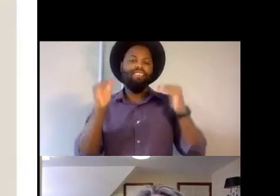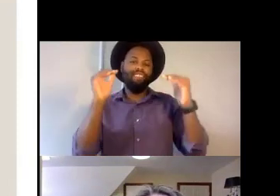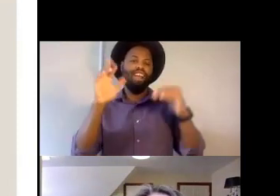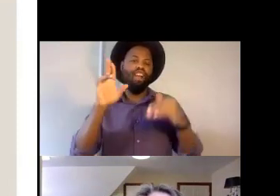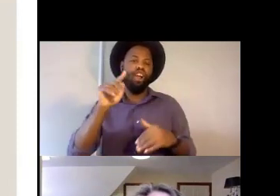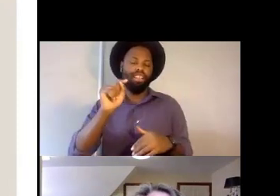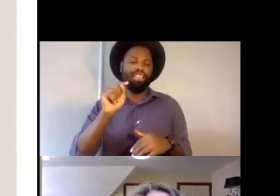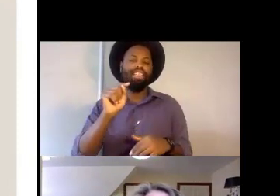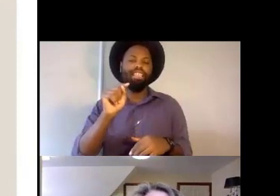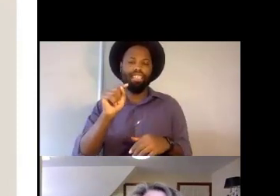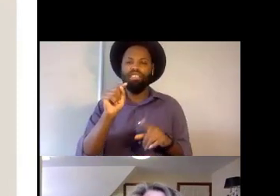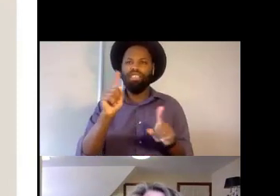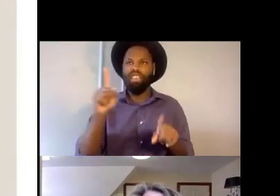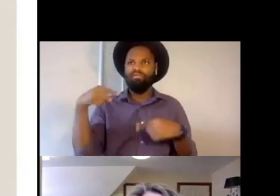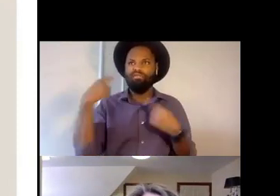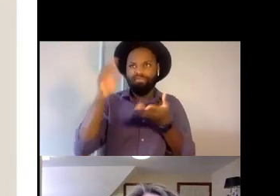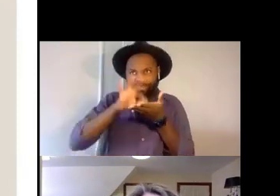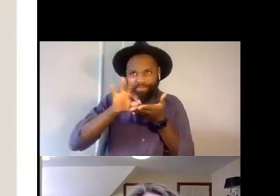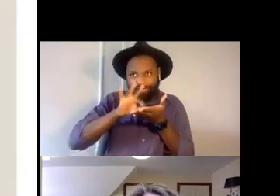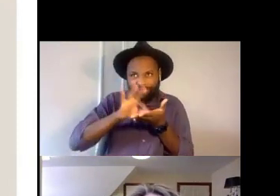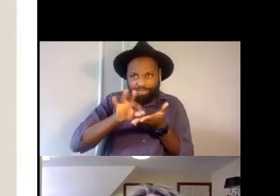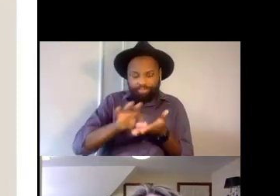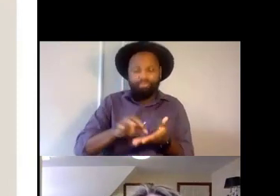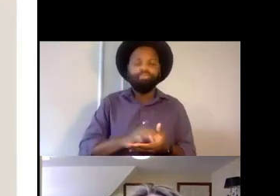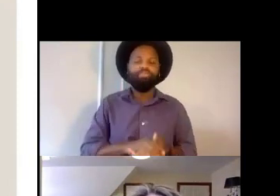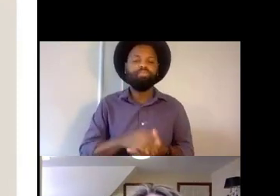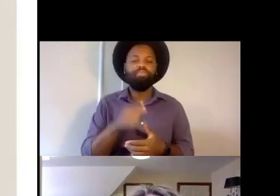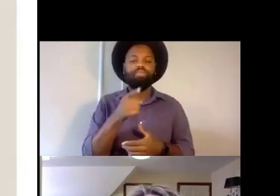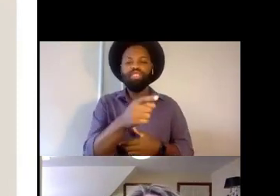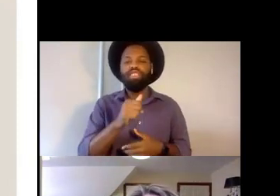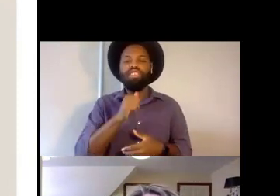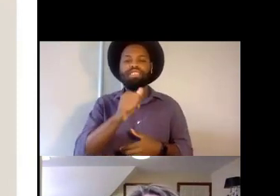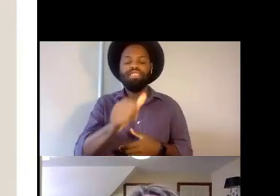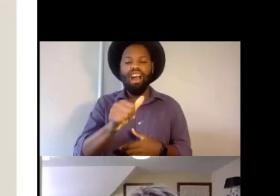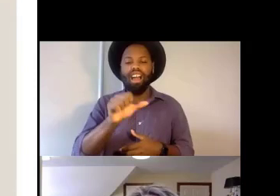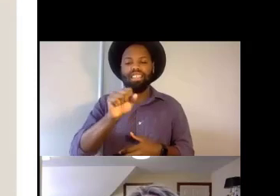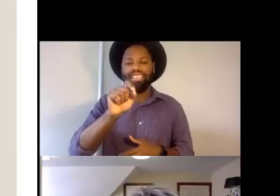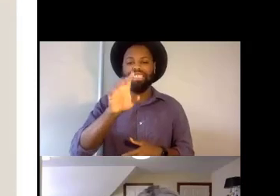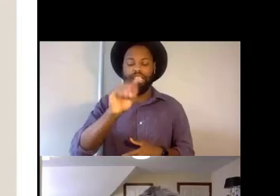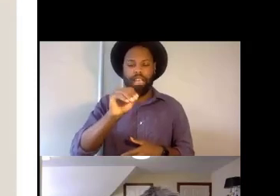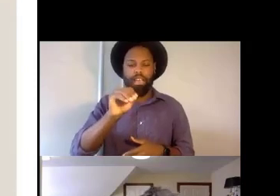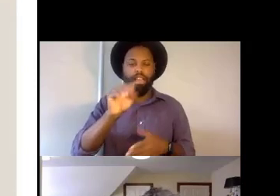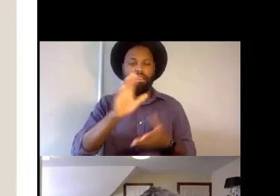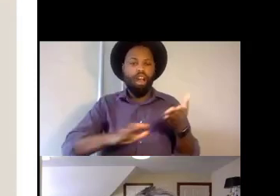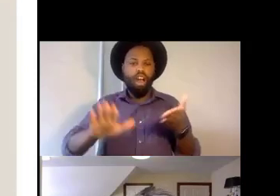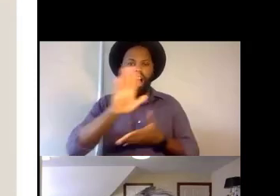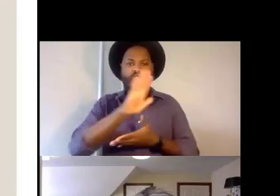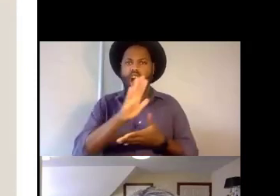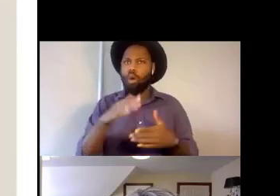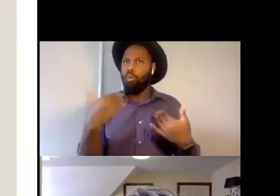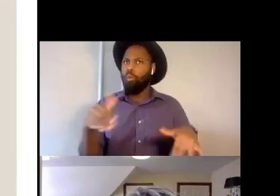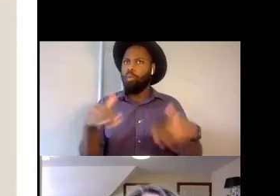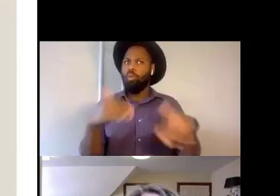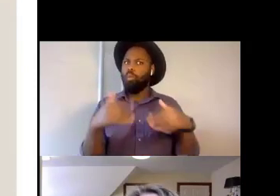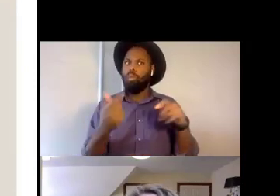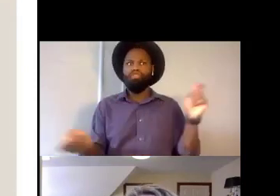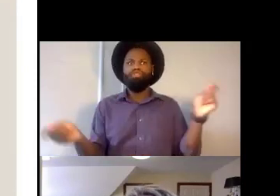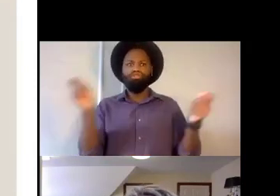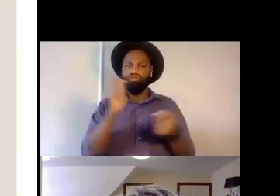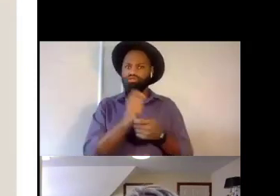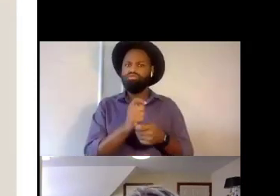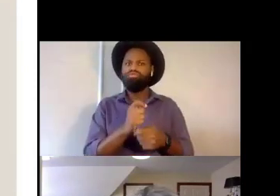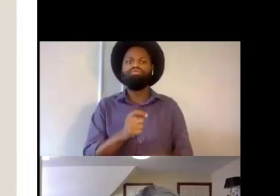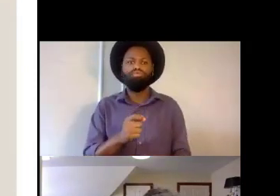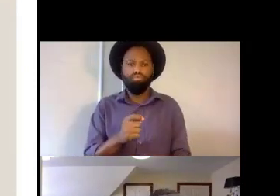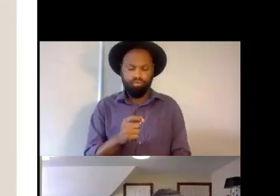metrics. These are the non-STEM colleges where you see pretty significant change in the